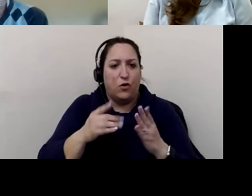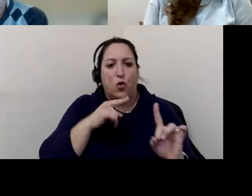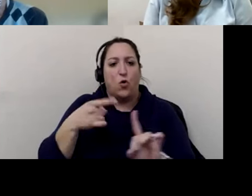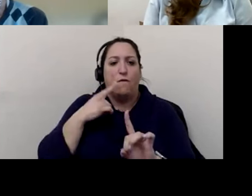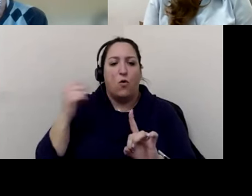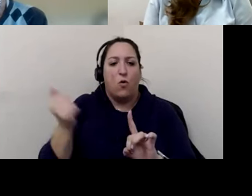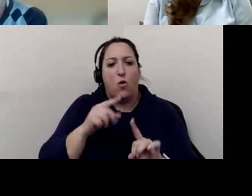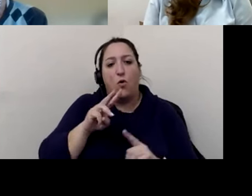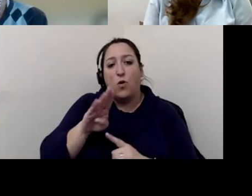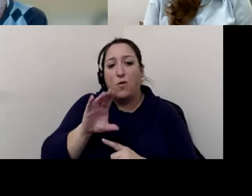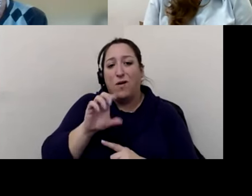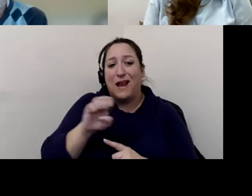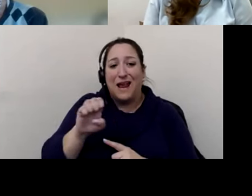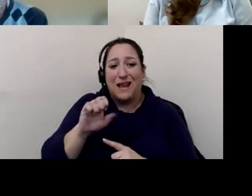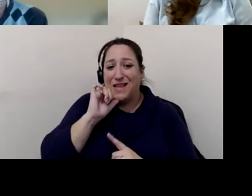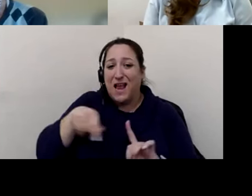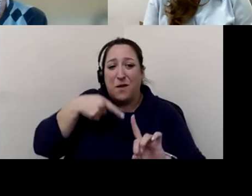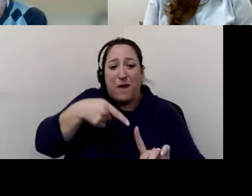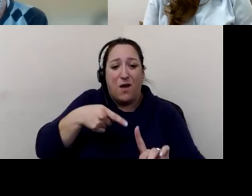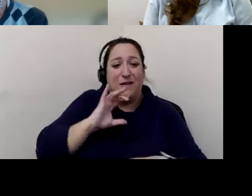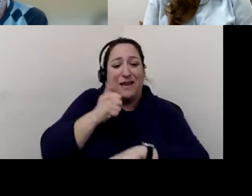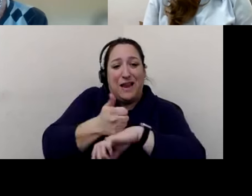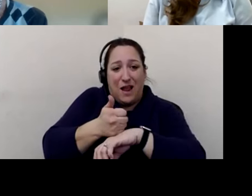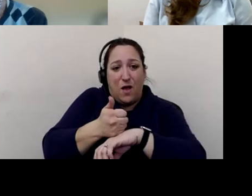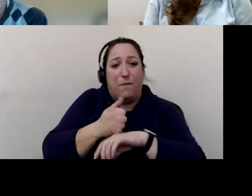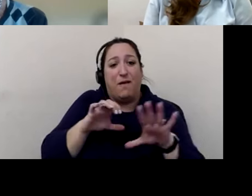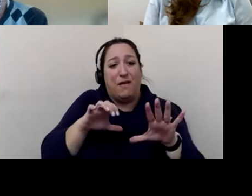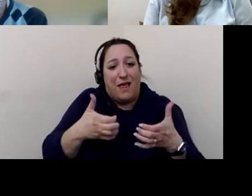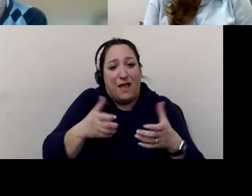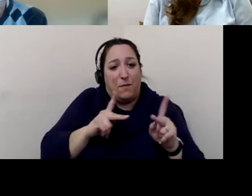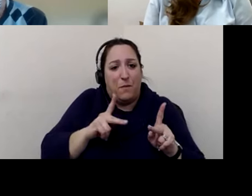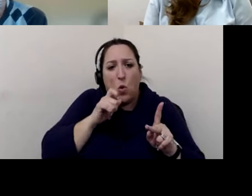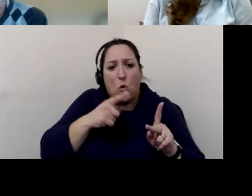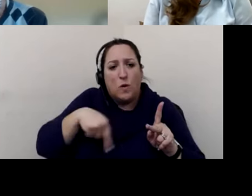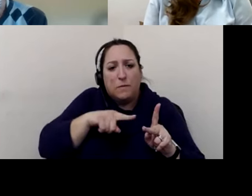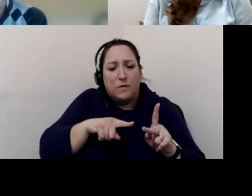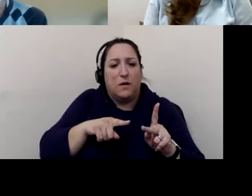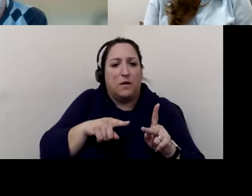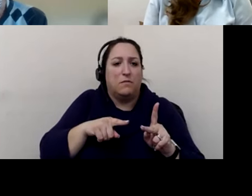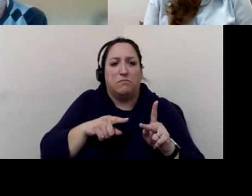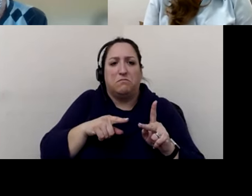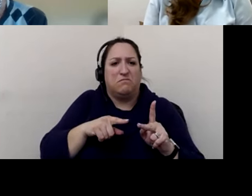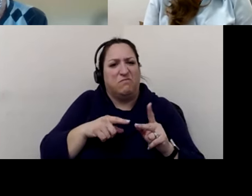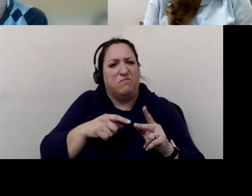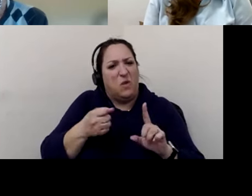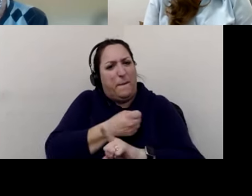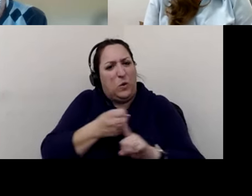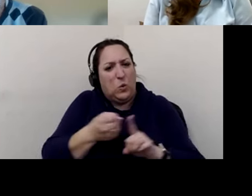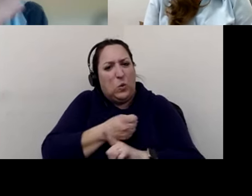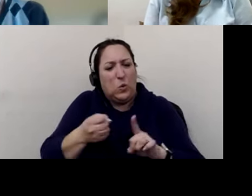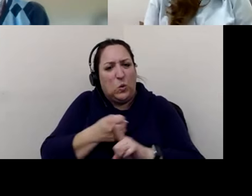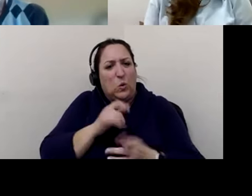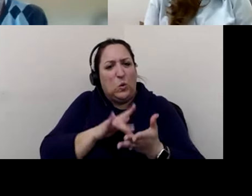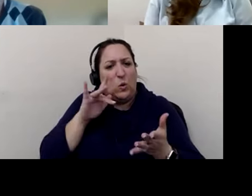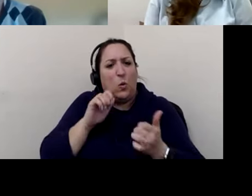The Willowbrook case was not about setting up a class of people who had been fundamentally abused with